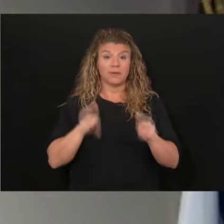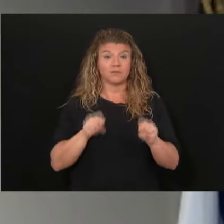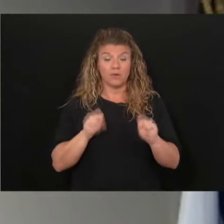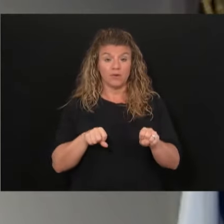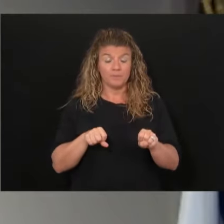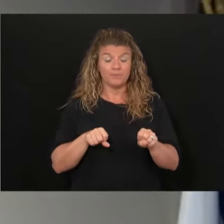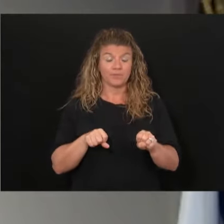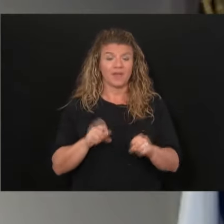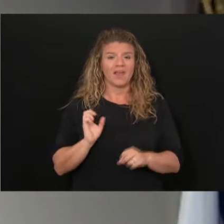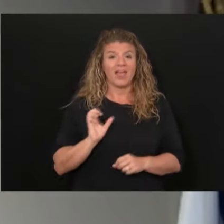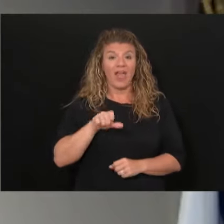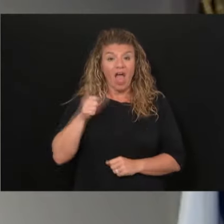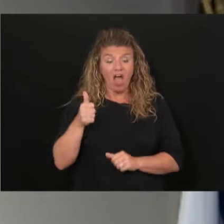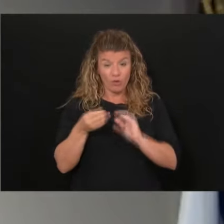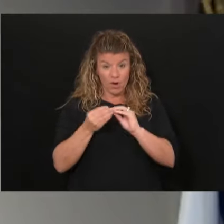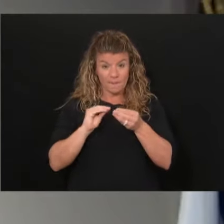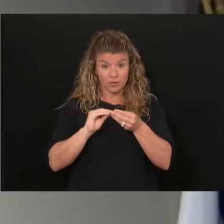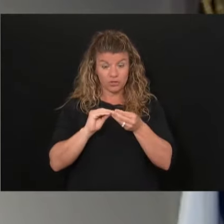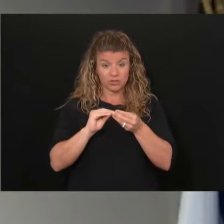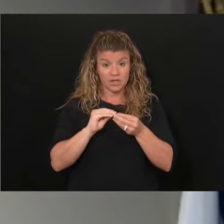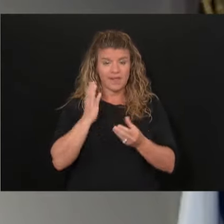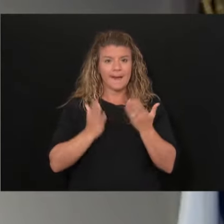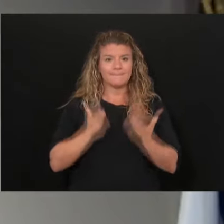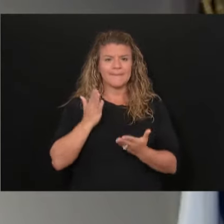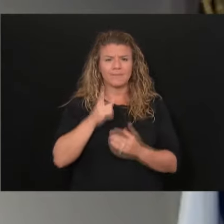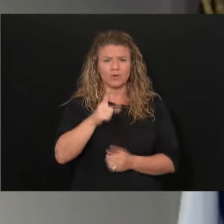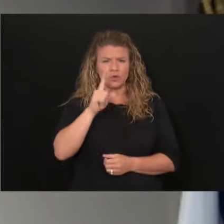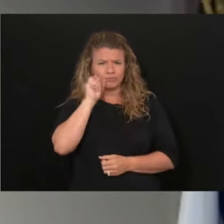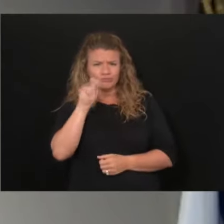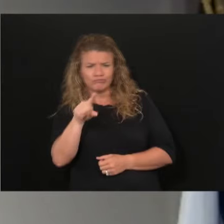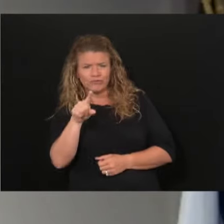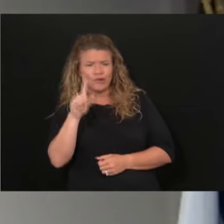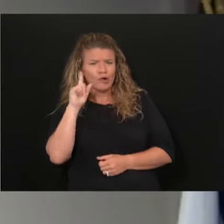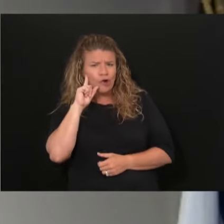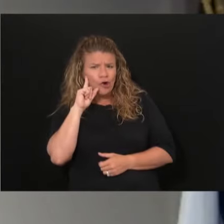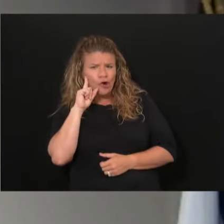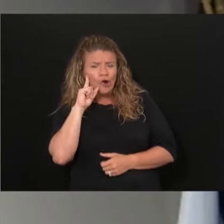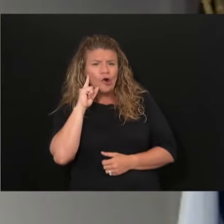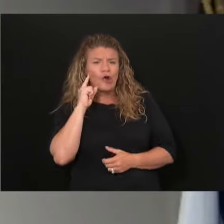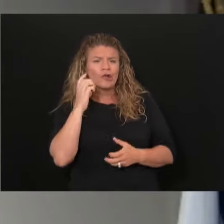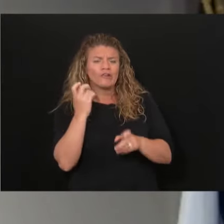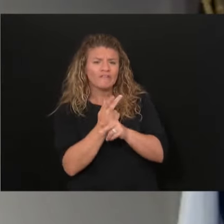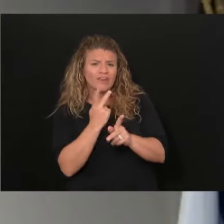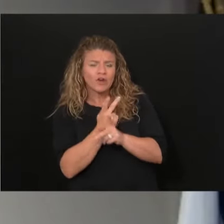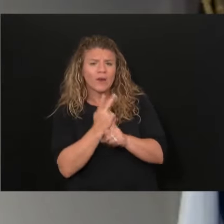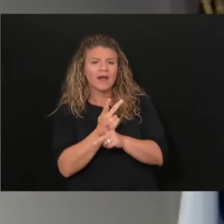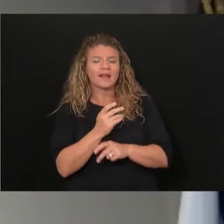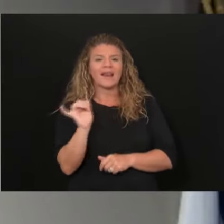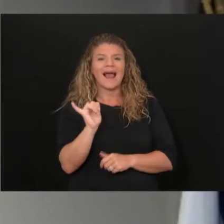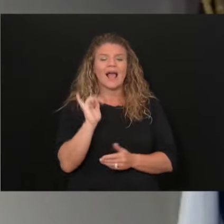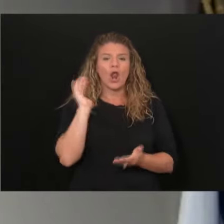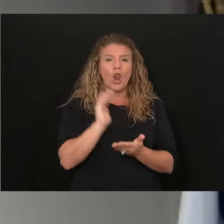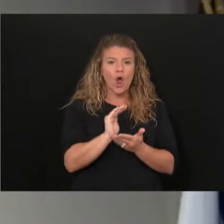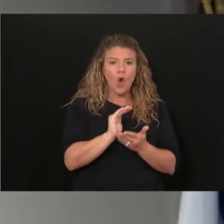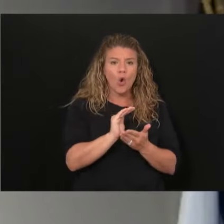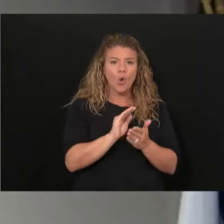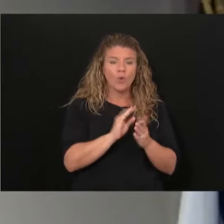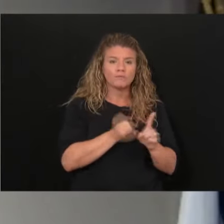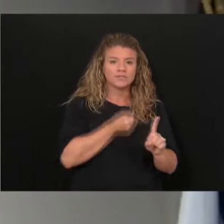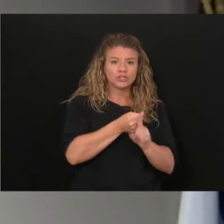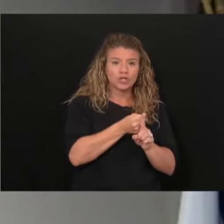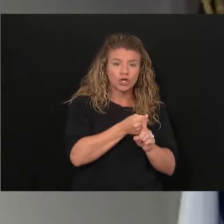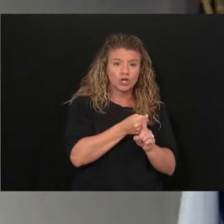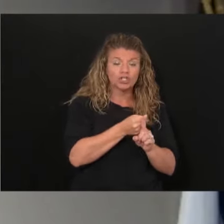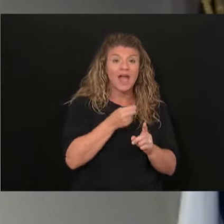The other numbers that may be out there that you may have heard have to do with kind of a low surge range and a high surge range. So